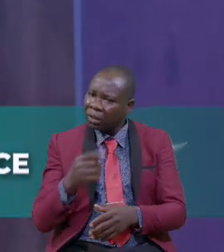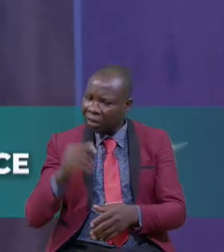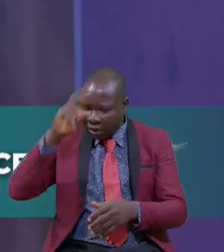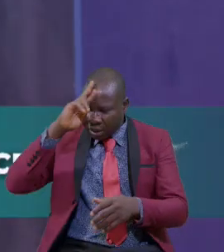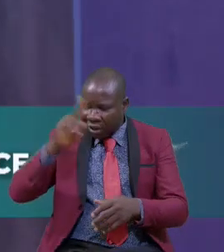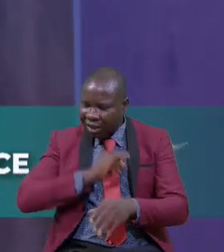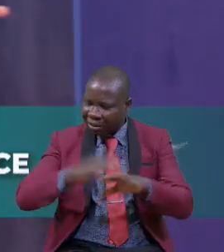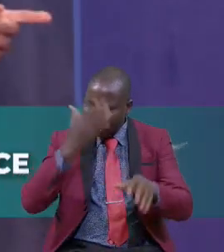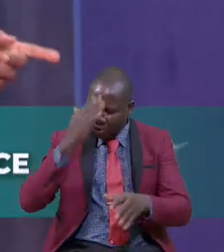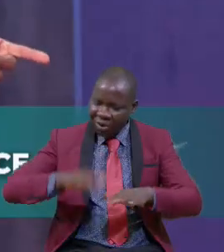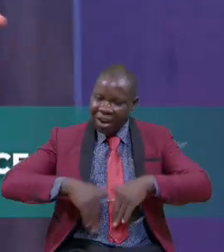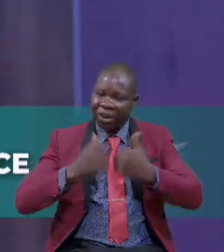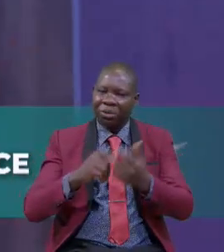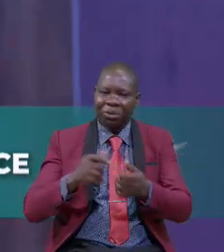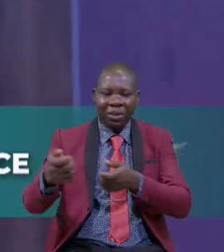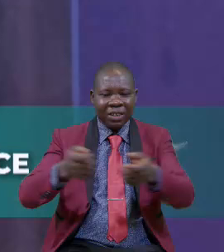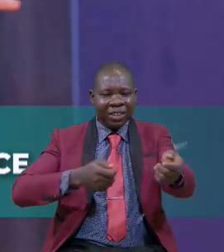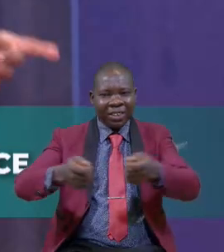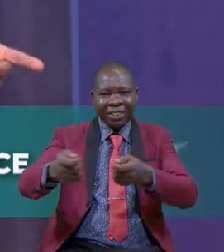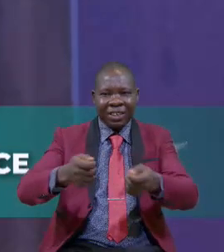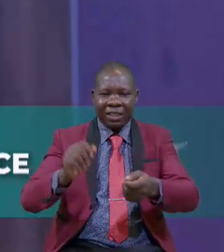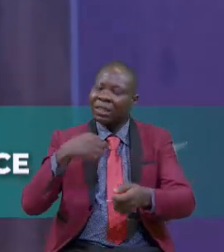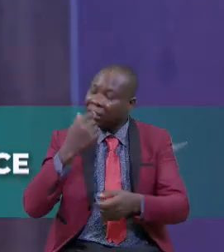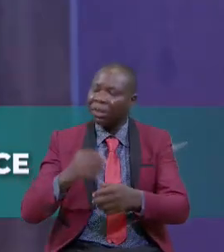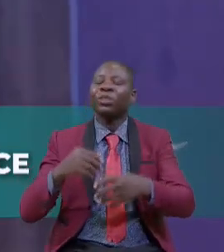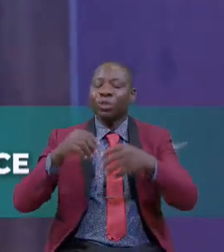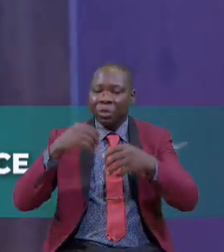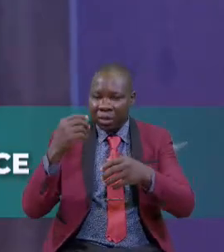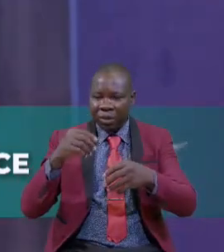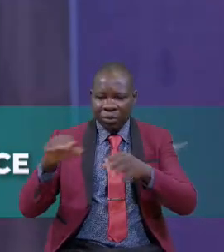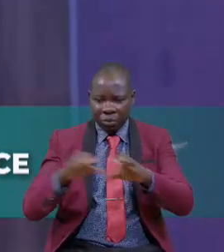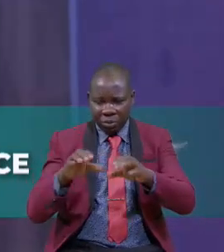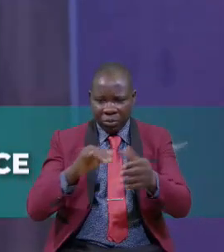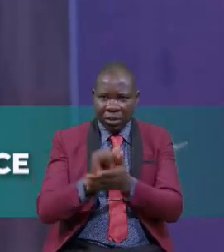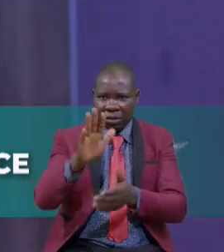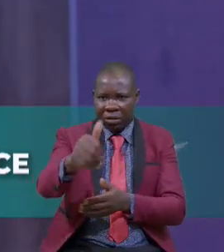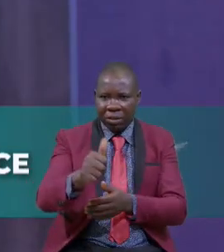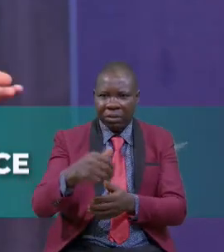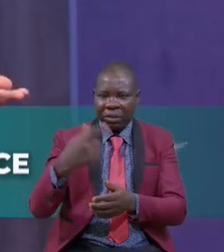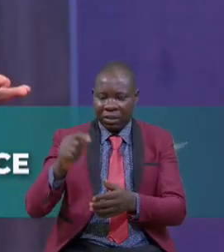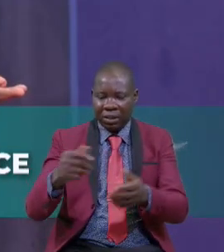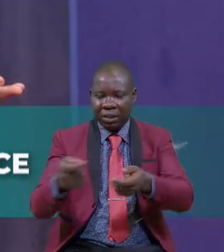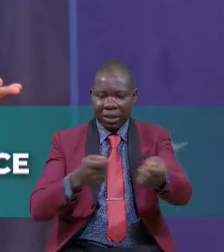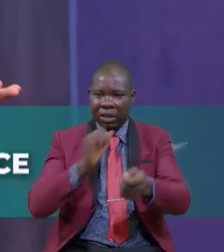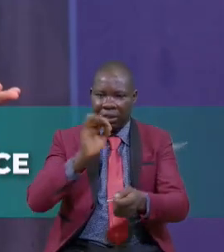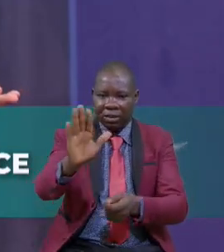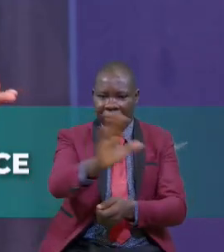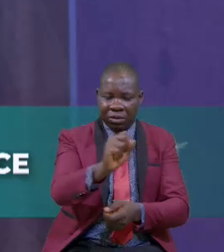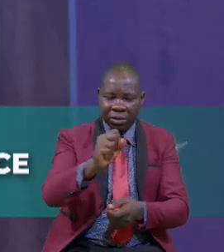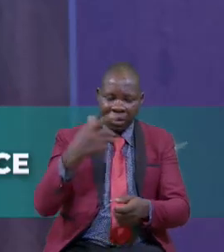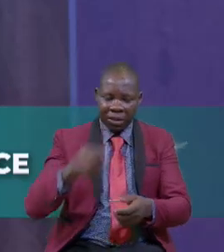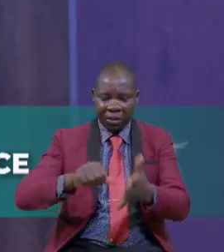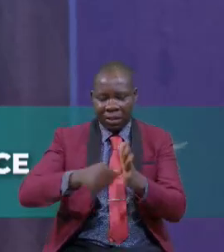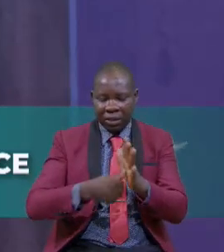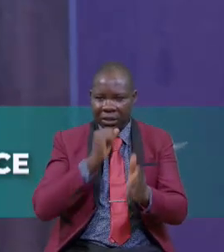care of that. I've given you the gift. The car is yours. The key is yours. And you look at this kind of car